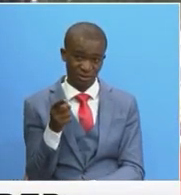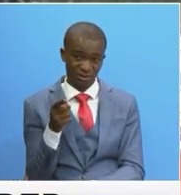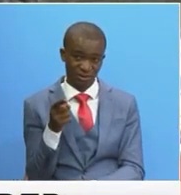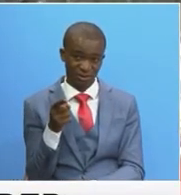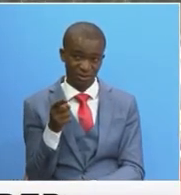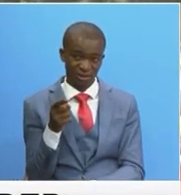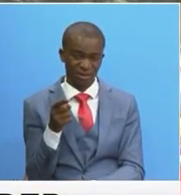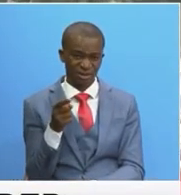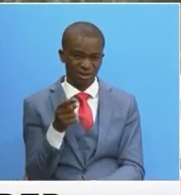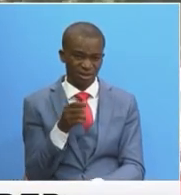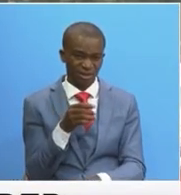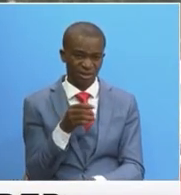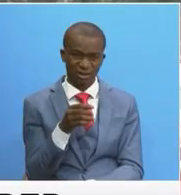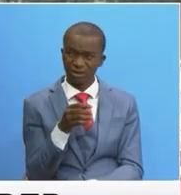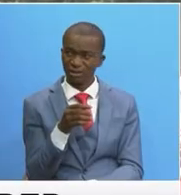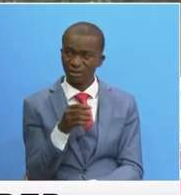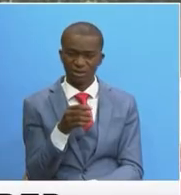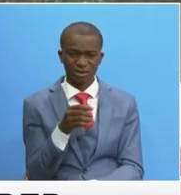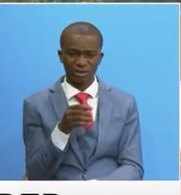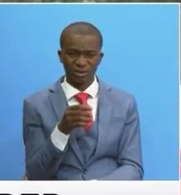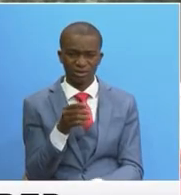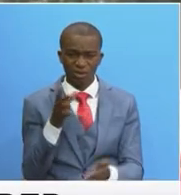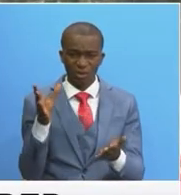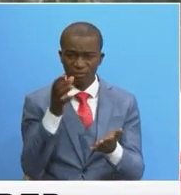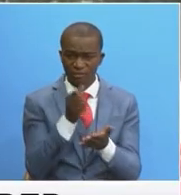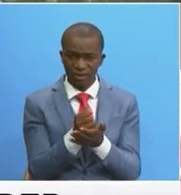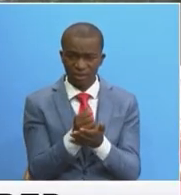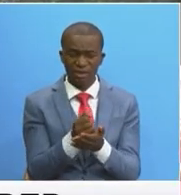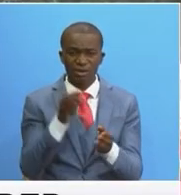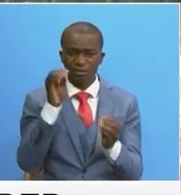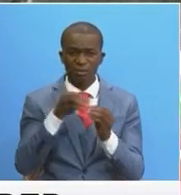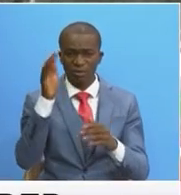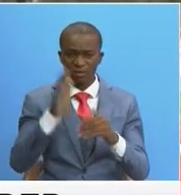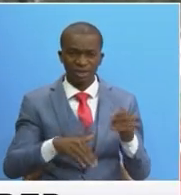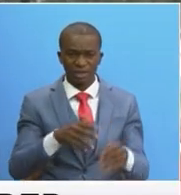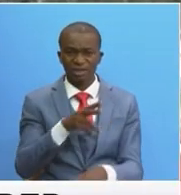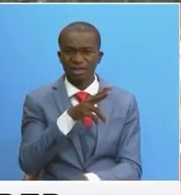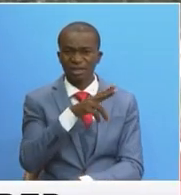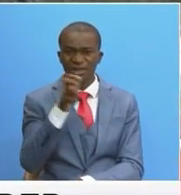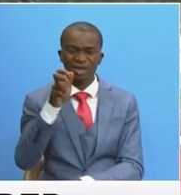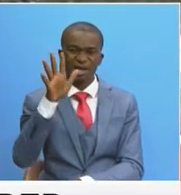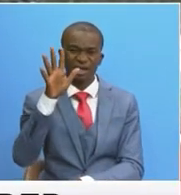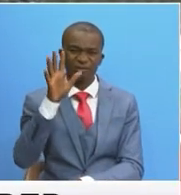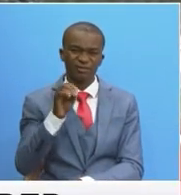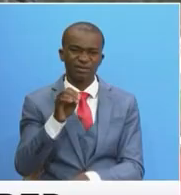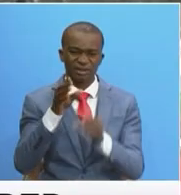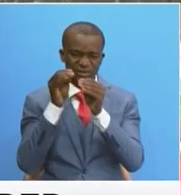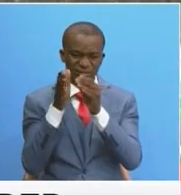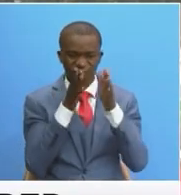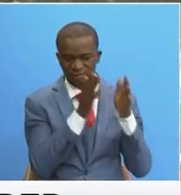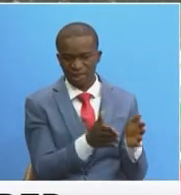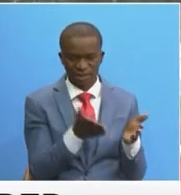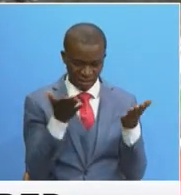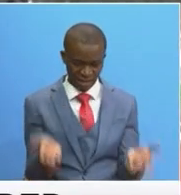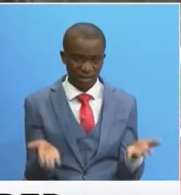in power, guest of honor, we have managed to recruit more than 350 teachers as Mongo